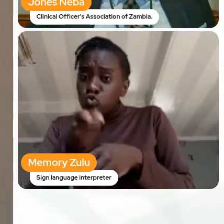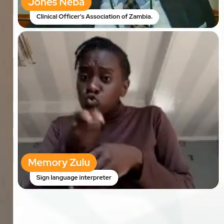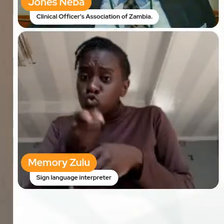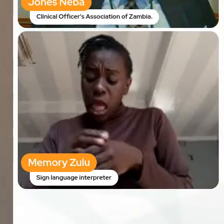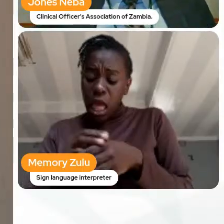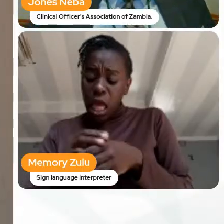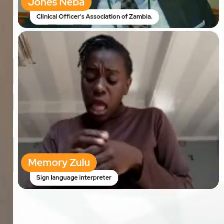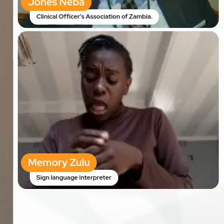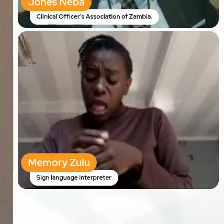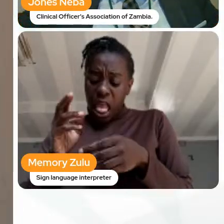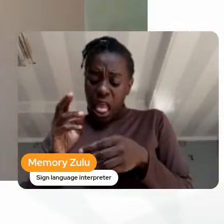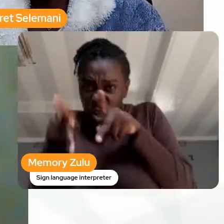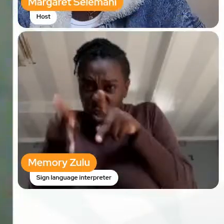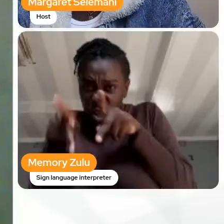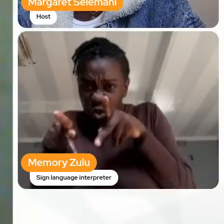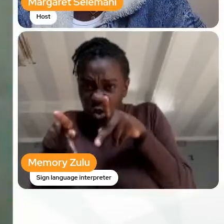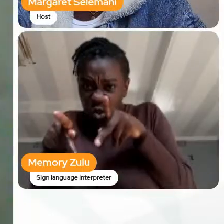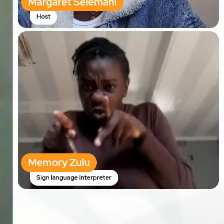So the risk of